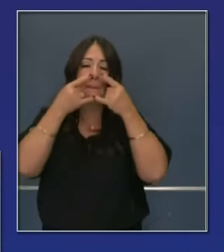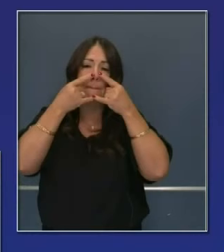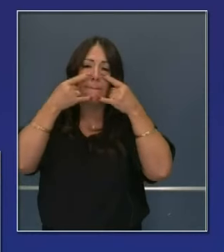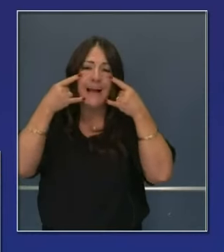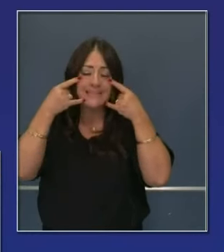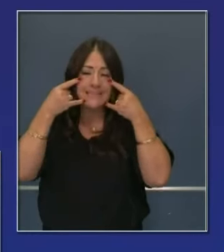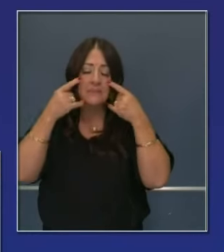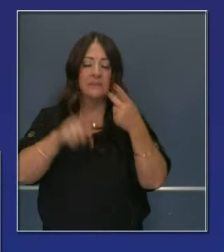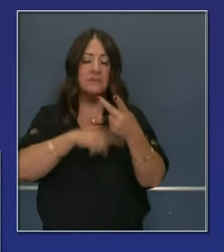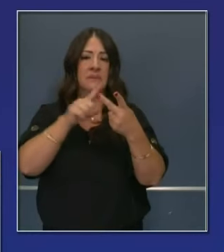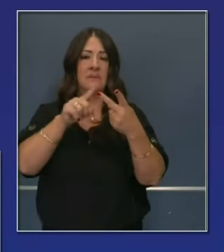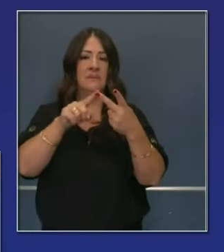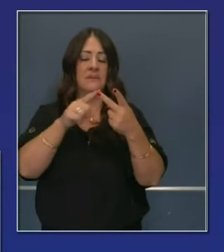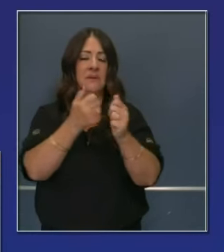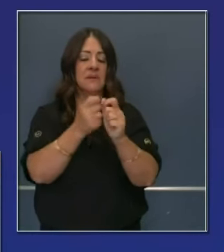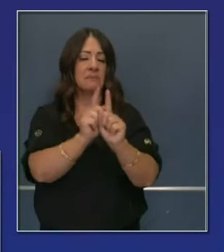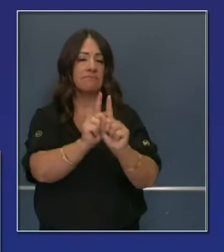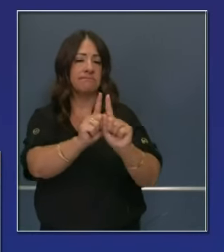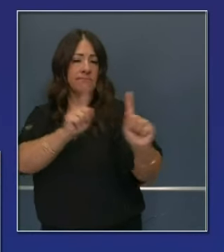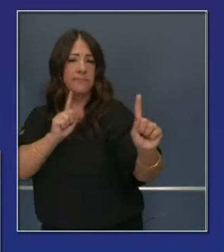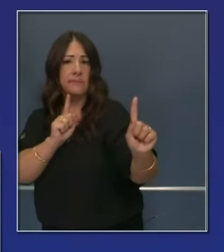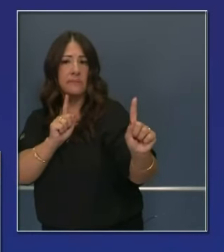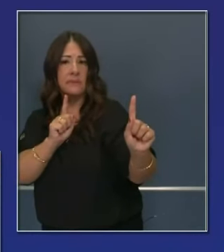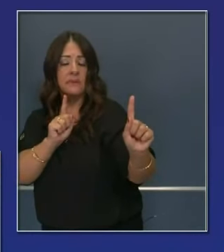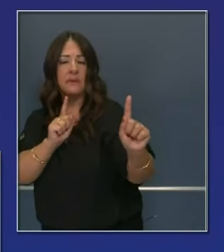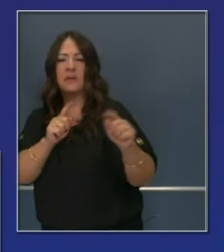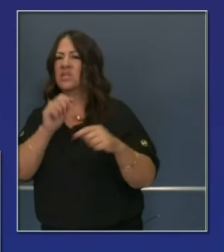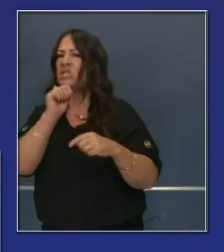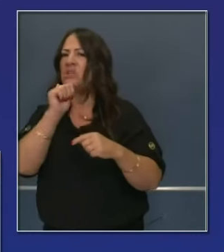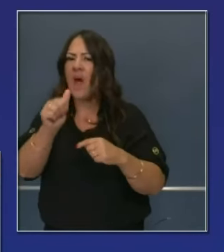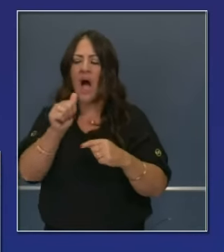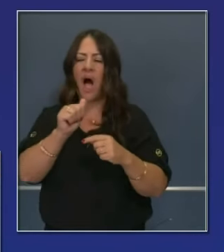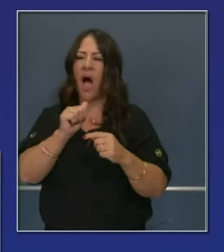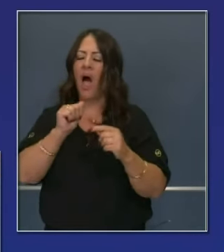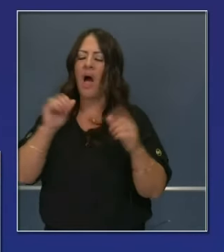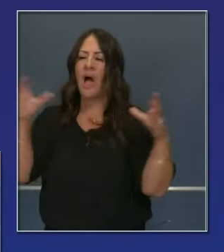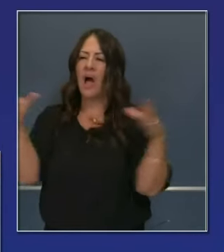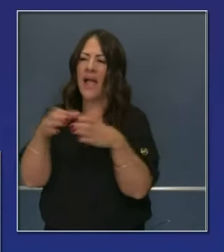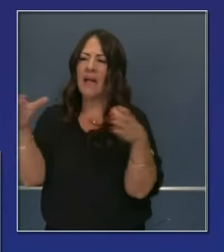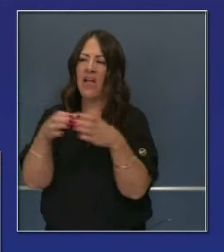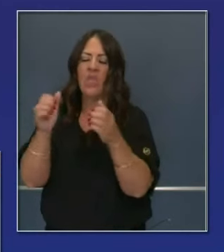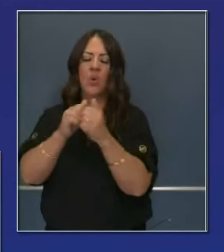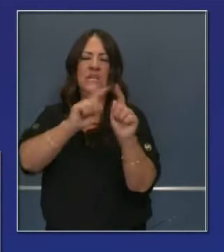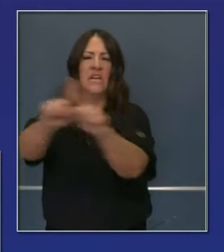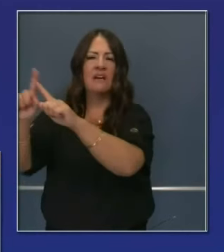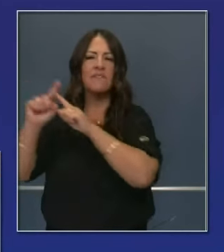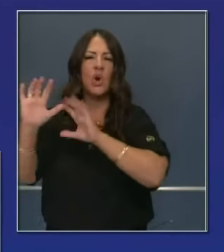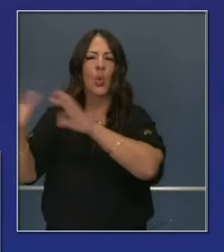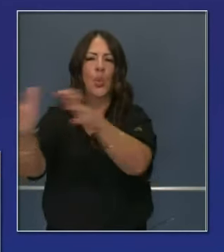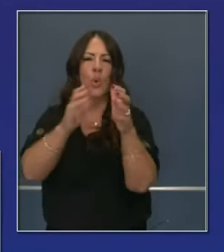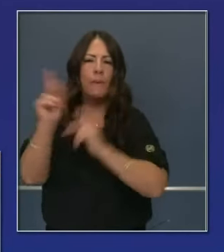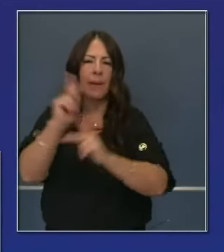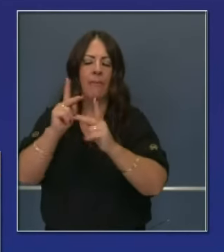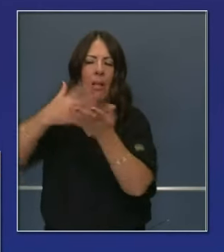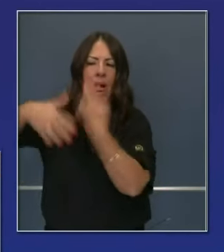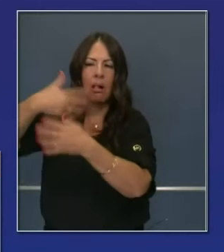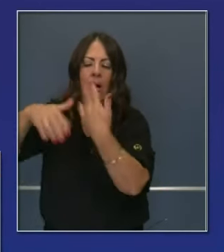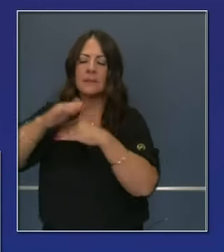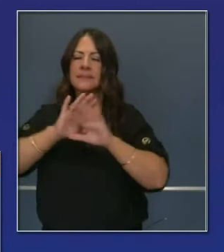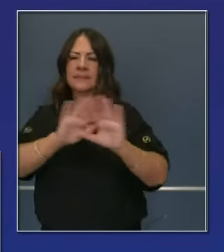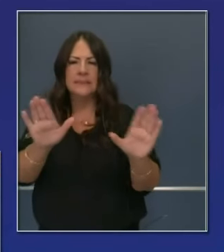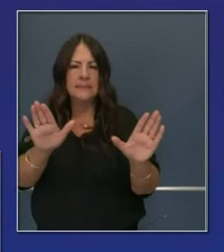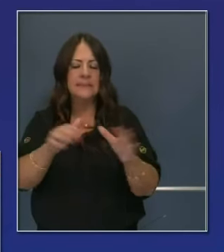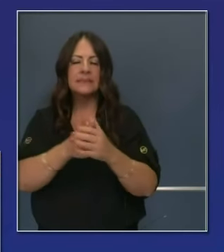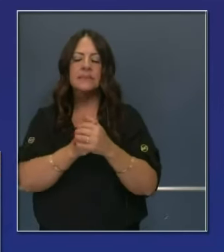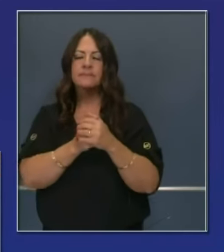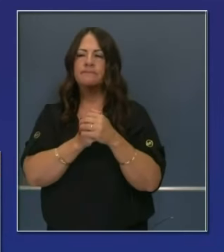distancing, avoiding mixing with people that are outside of your households, maintaining vigilance as it relates to any